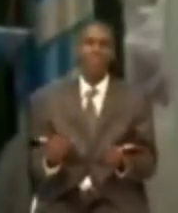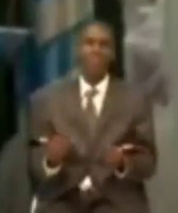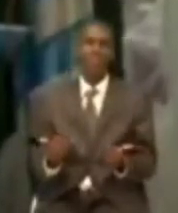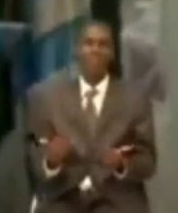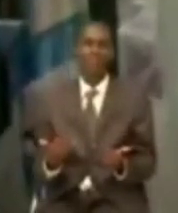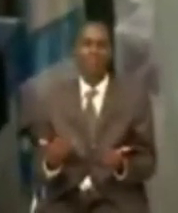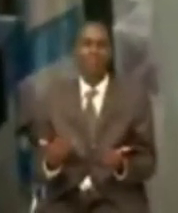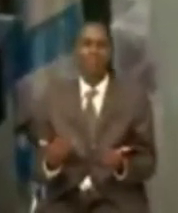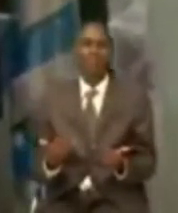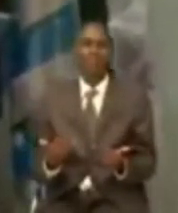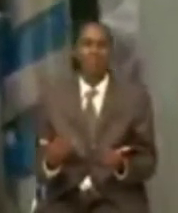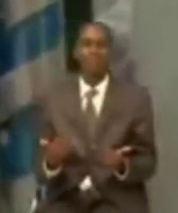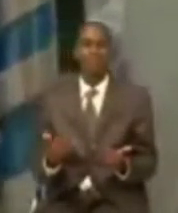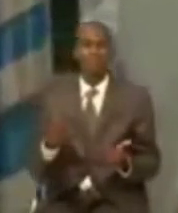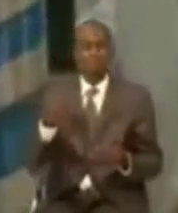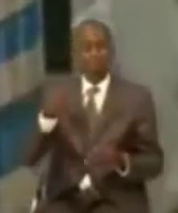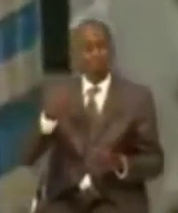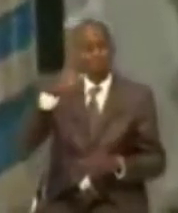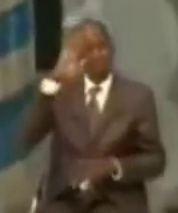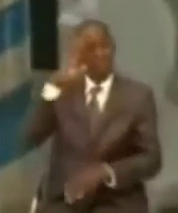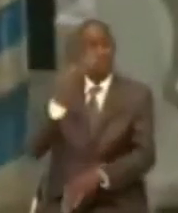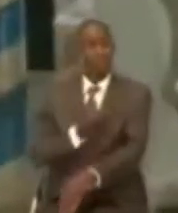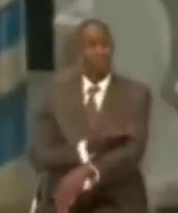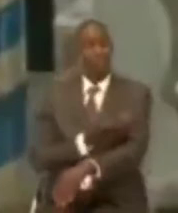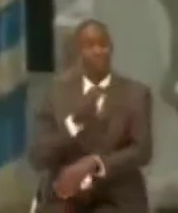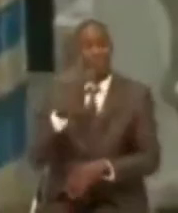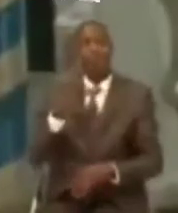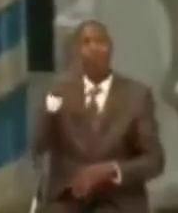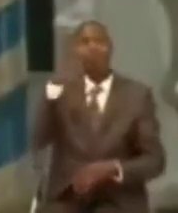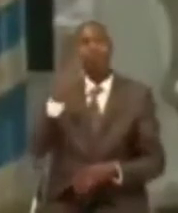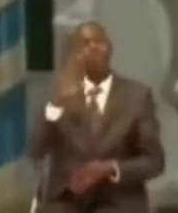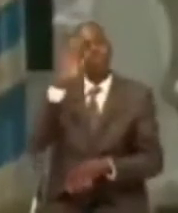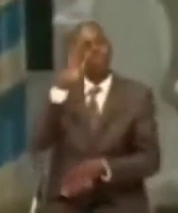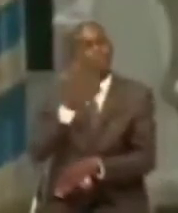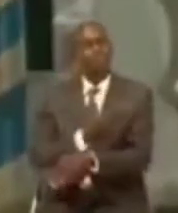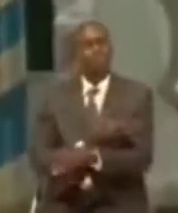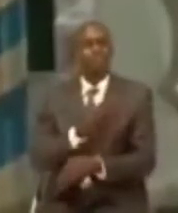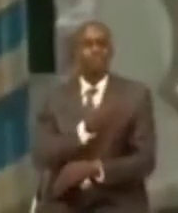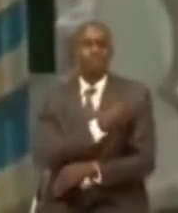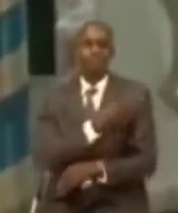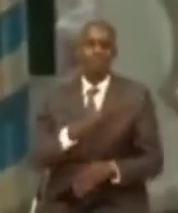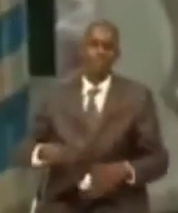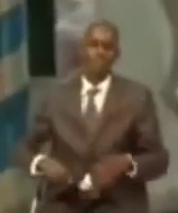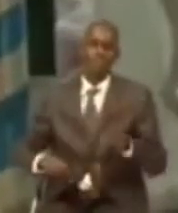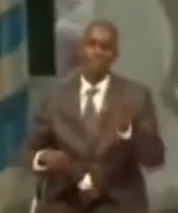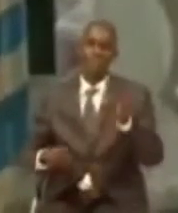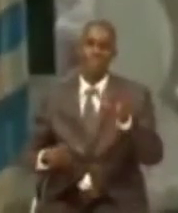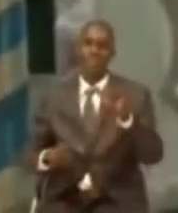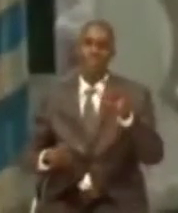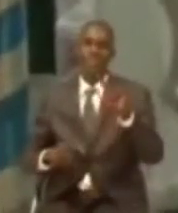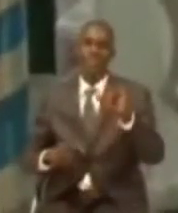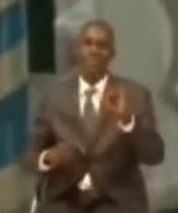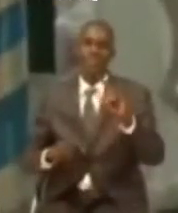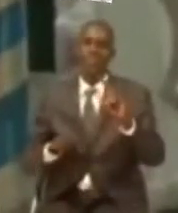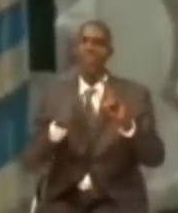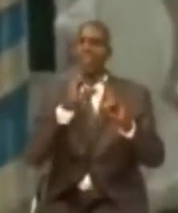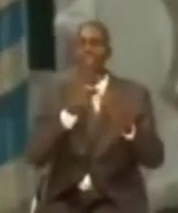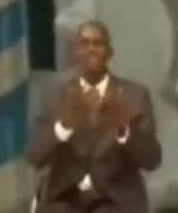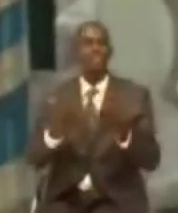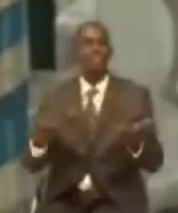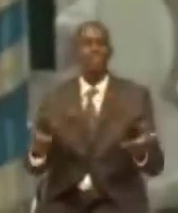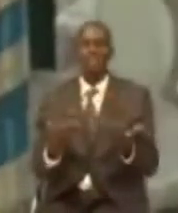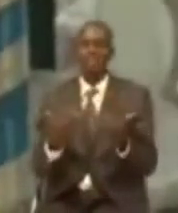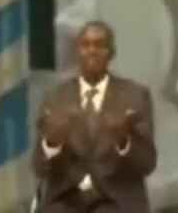The Son of God and the Son of David is here right now.